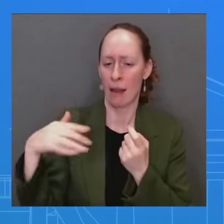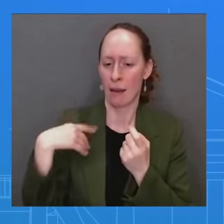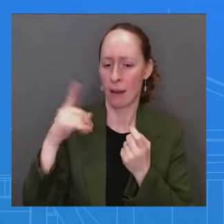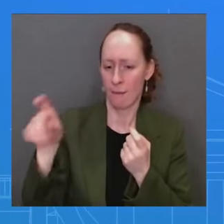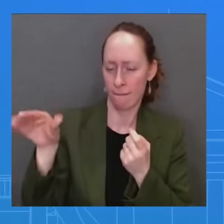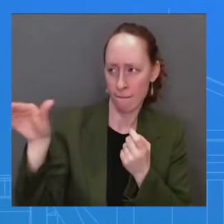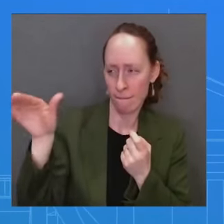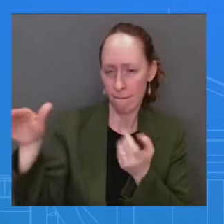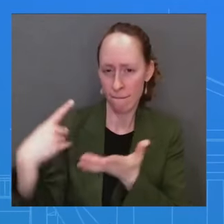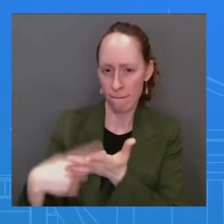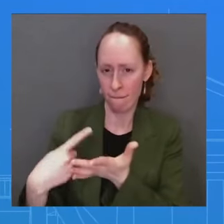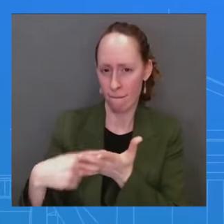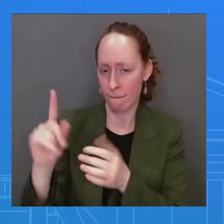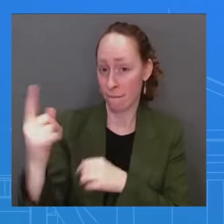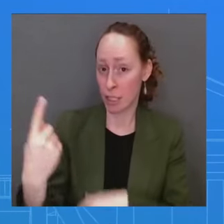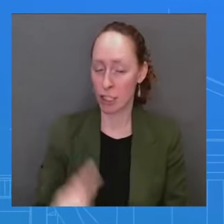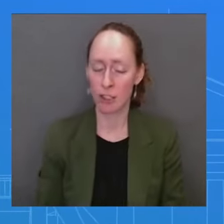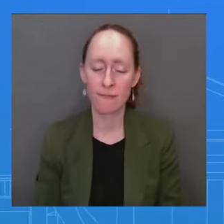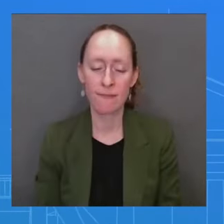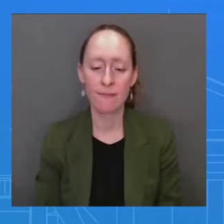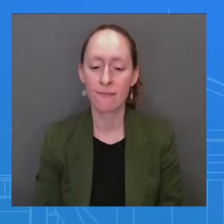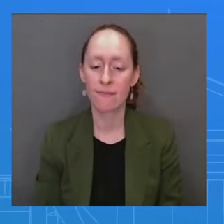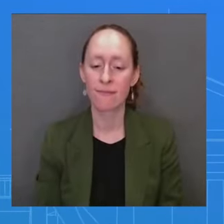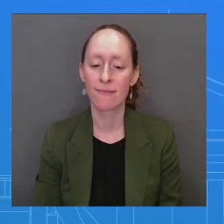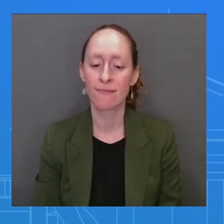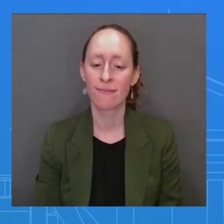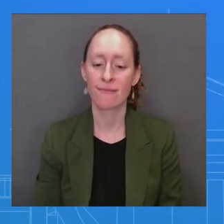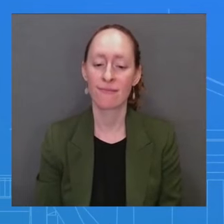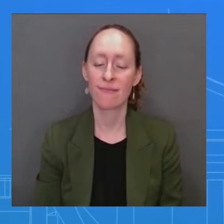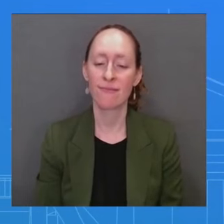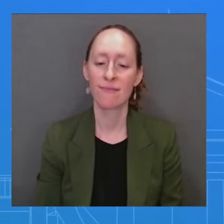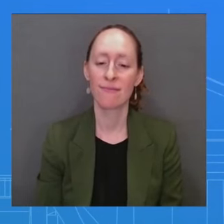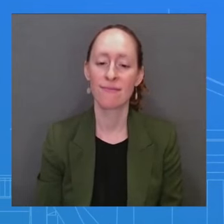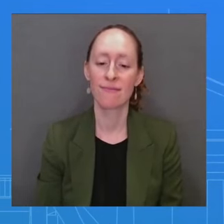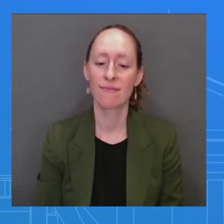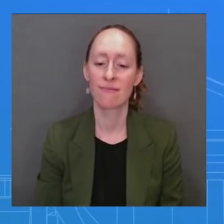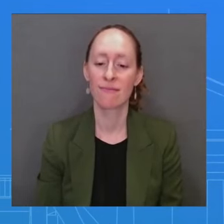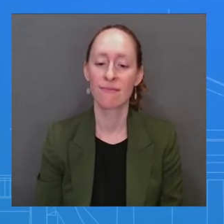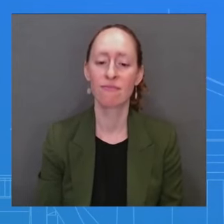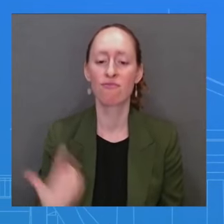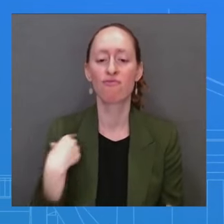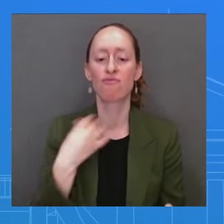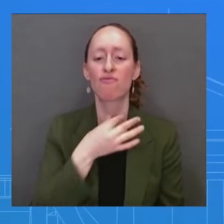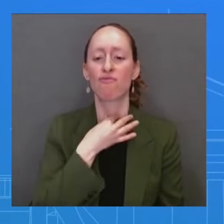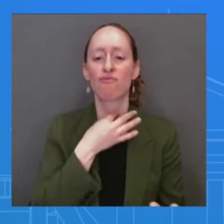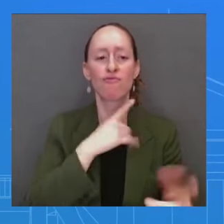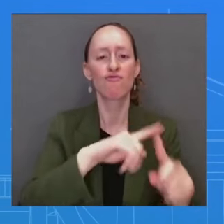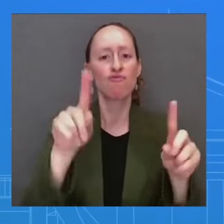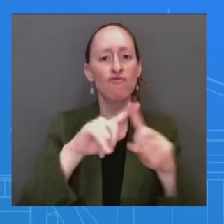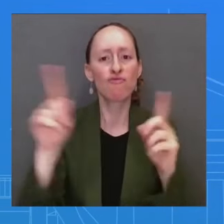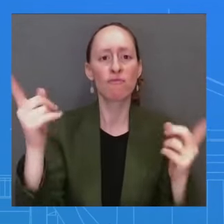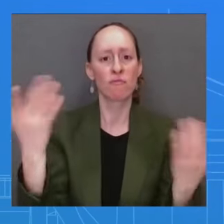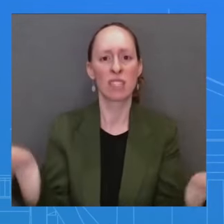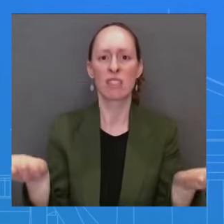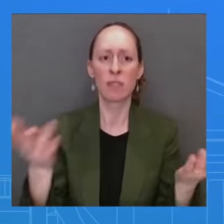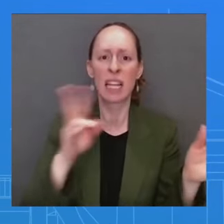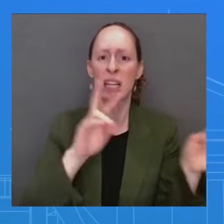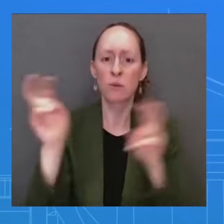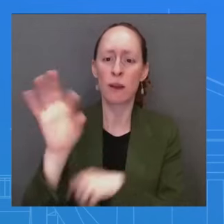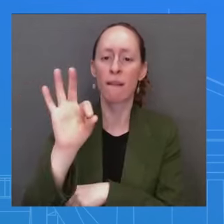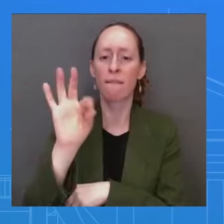Feeling he has about, a various range of issues. We had fentanyl, we had... Yeah. expectation that China would be a